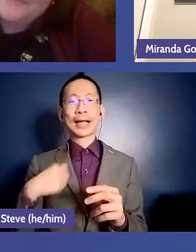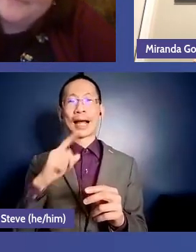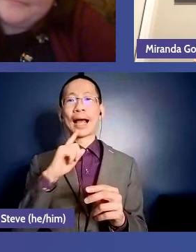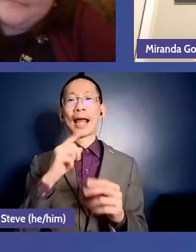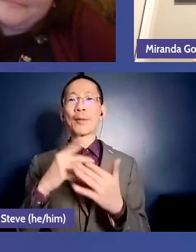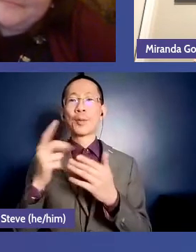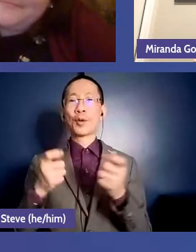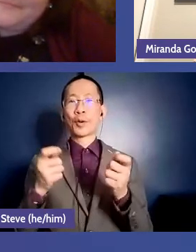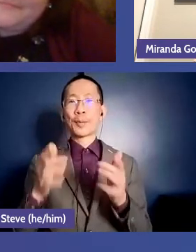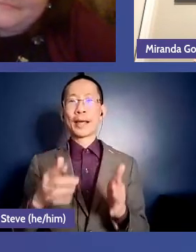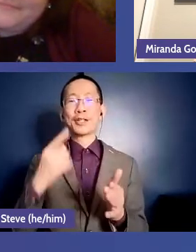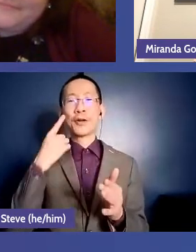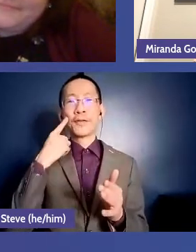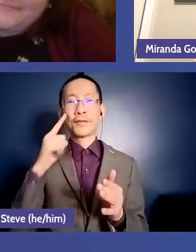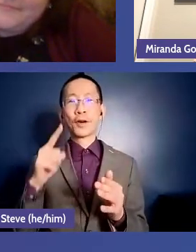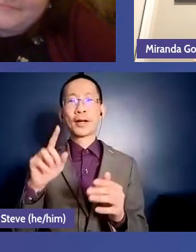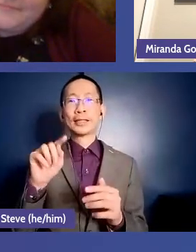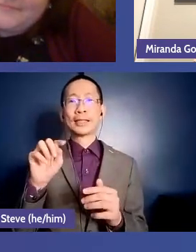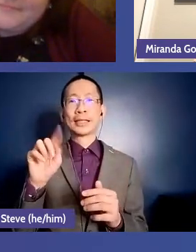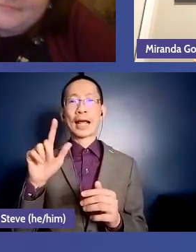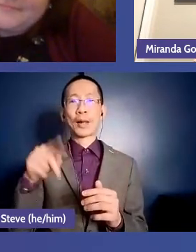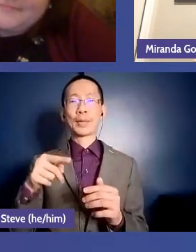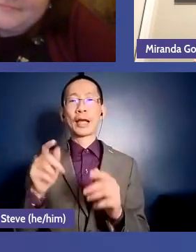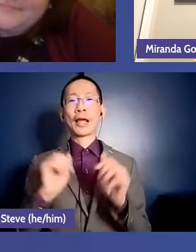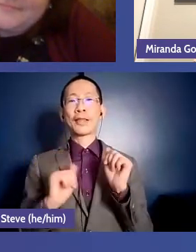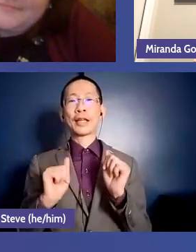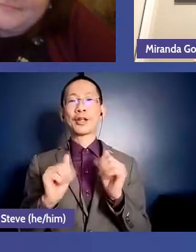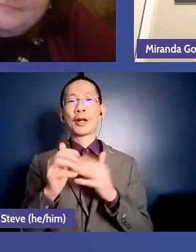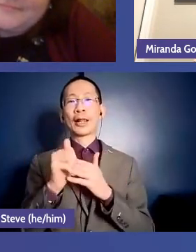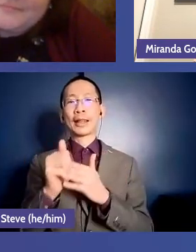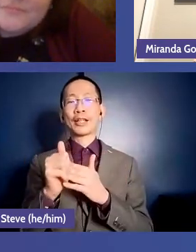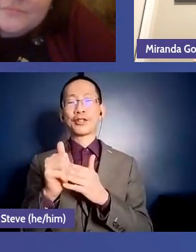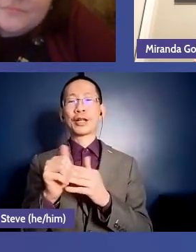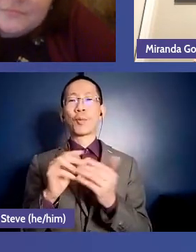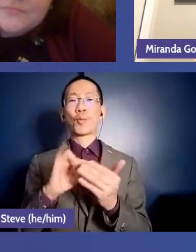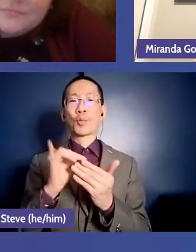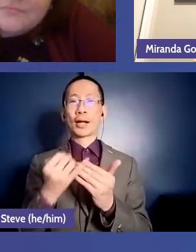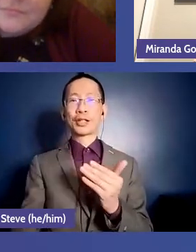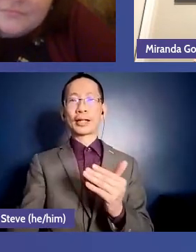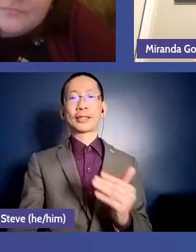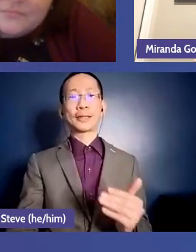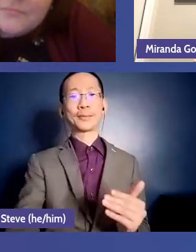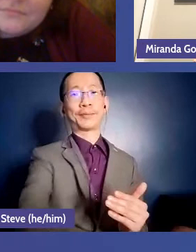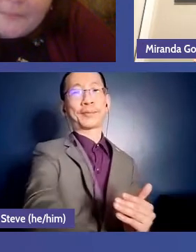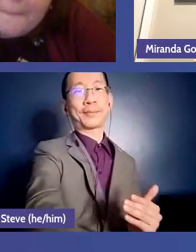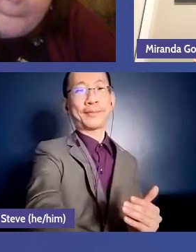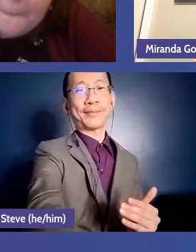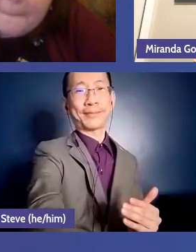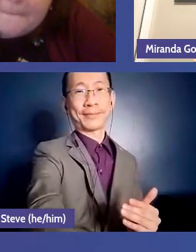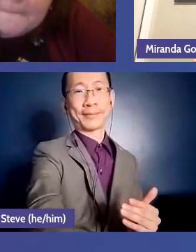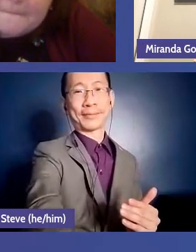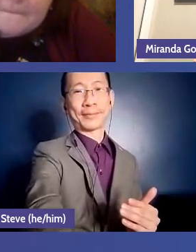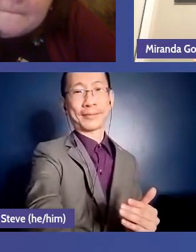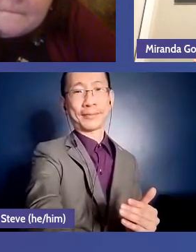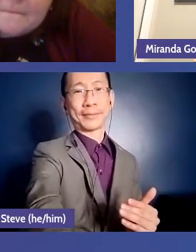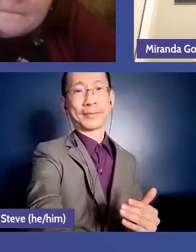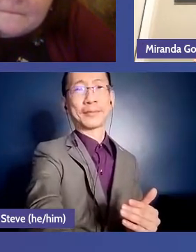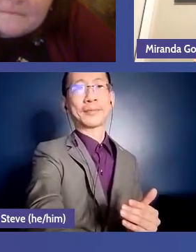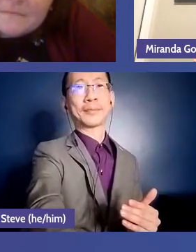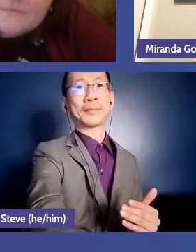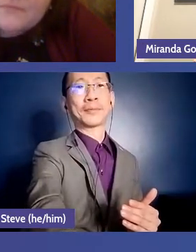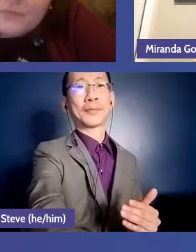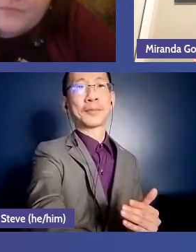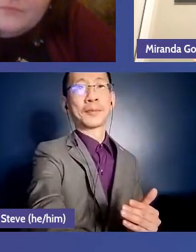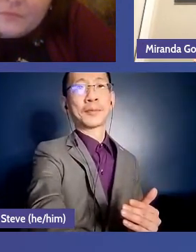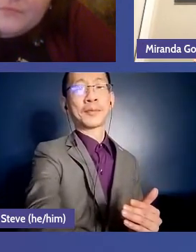program manager for TTLP, Theater Leadership Project. And I'll kind of start a little bit and talk about kind of the inspiration of it,